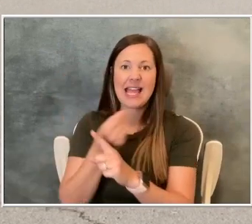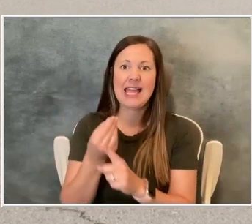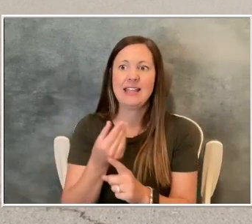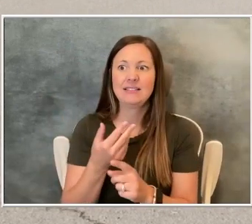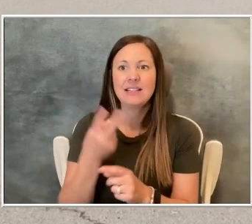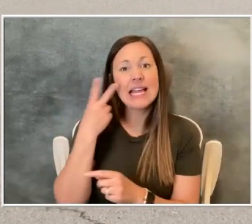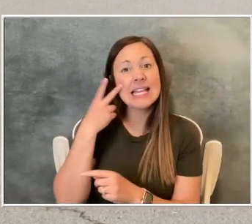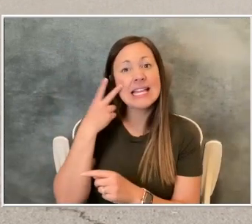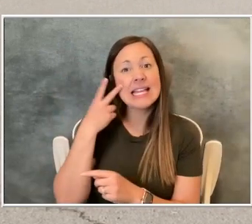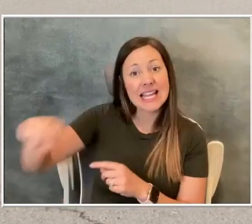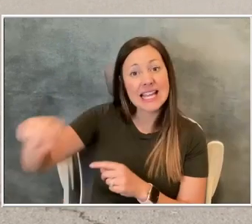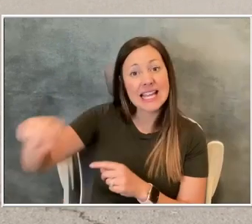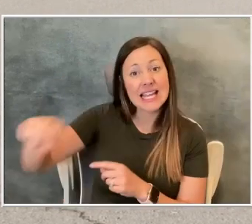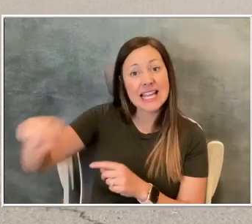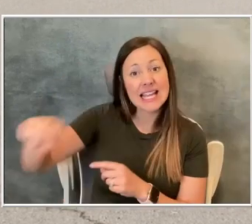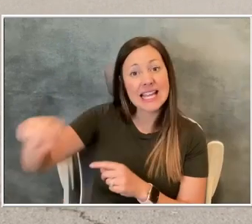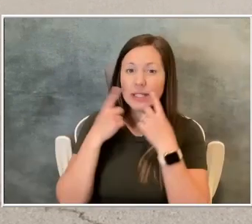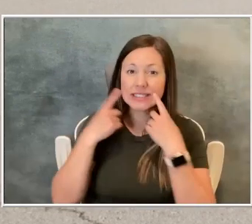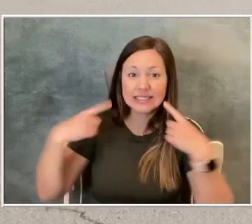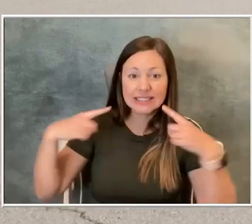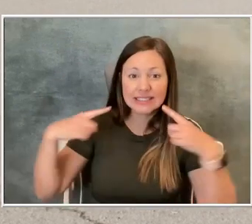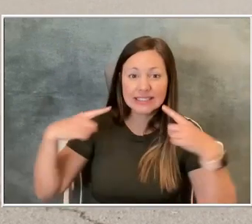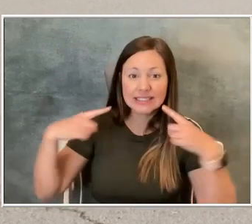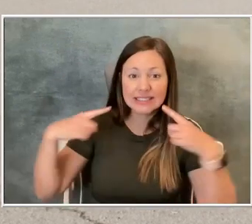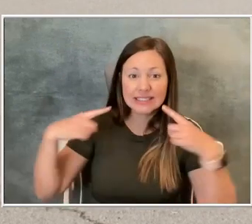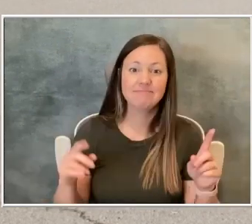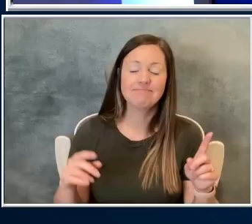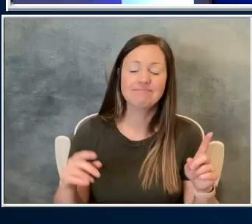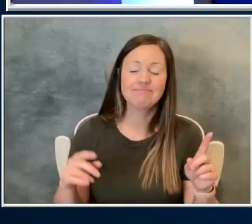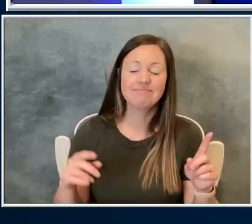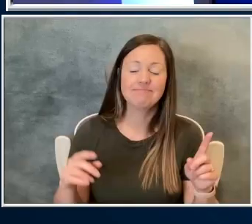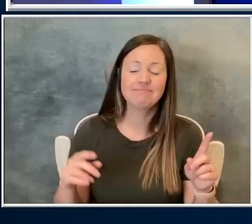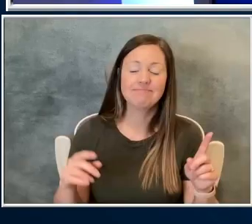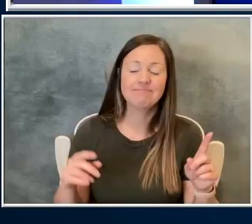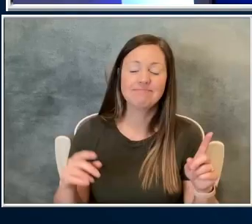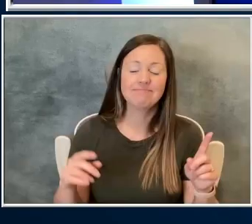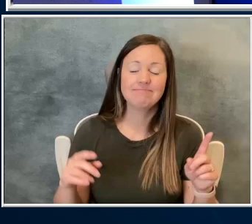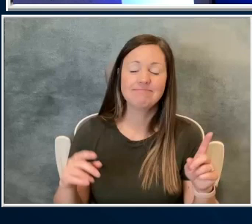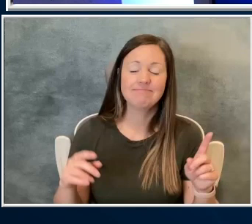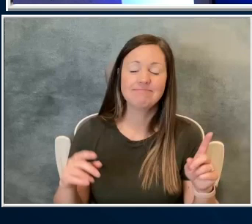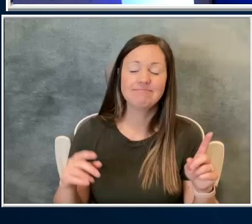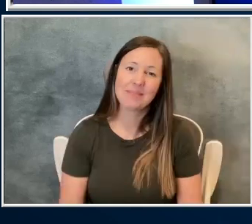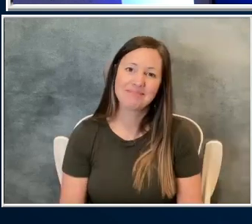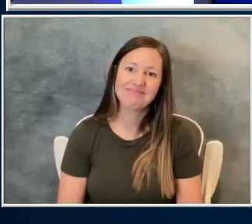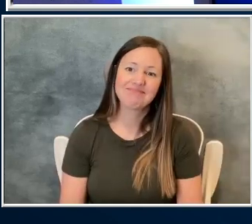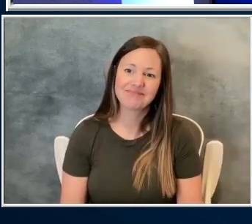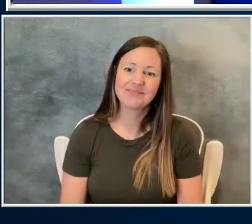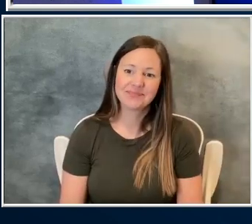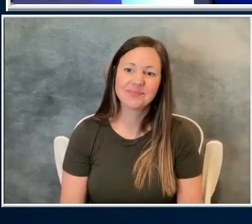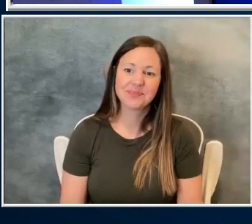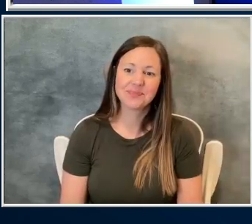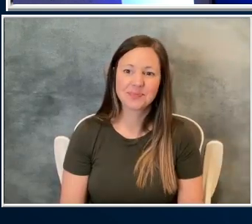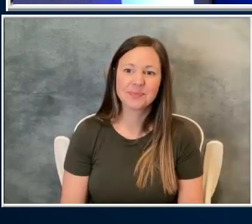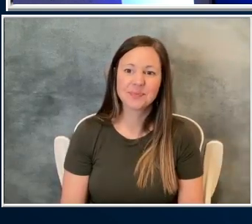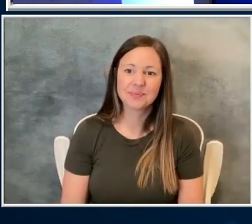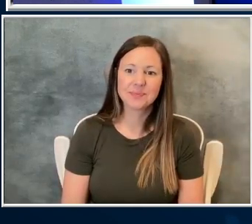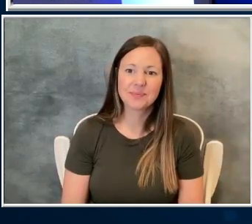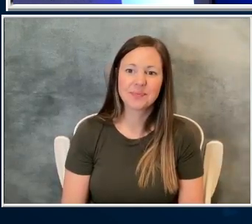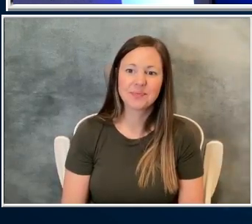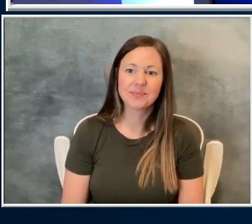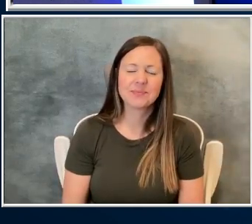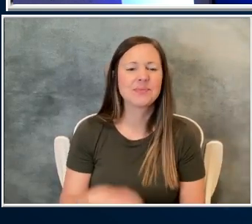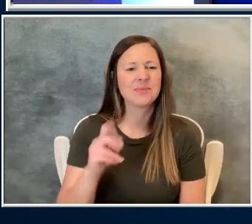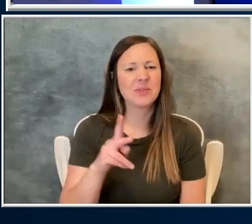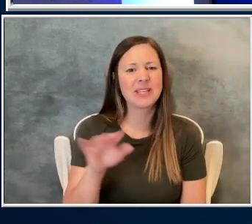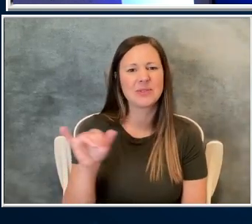them succeed, it's pretty cool. It's good stuff. Okay, so this is what, I don't know, it's how many, 9-10 months ago